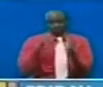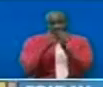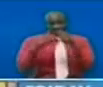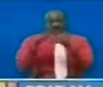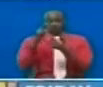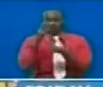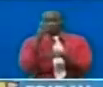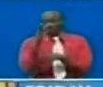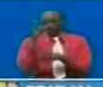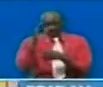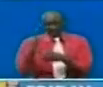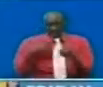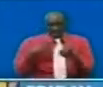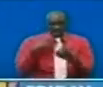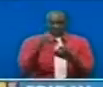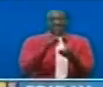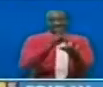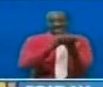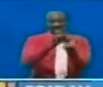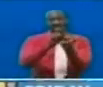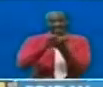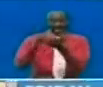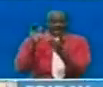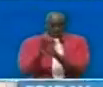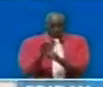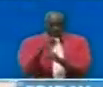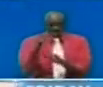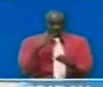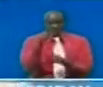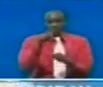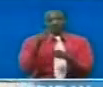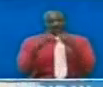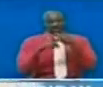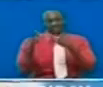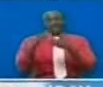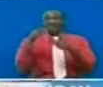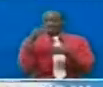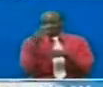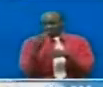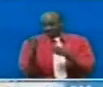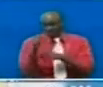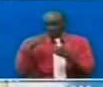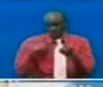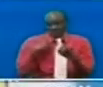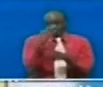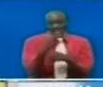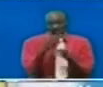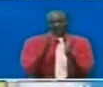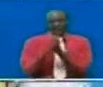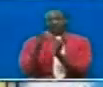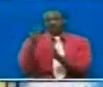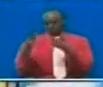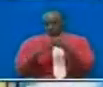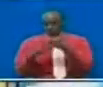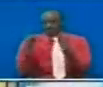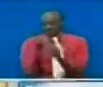17.5% as a result of increased lending, which rose from 1.69 trillion in March to 1.98 trillion shillings in June. But